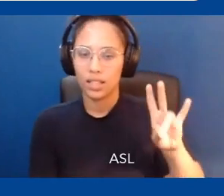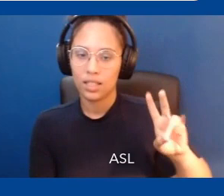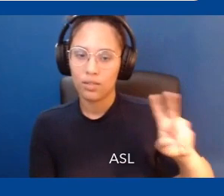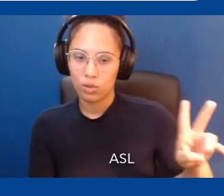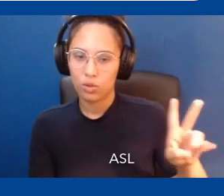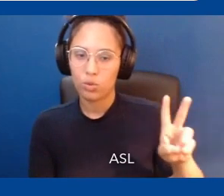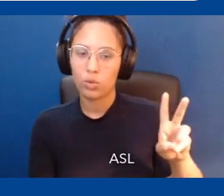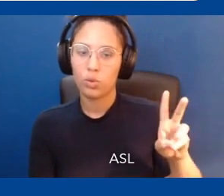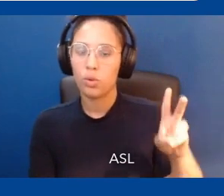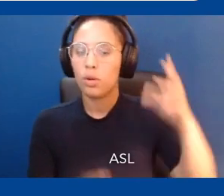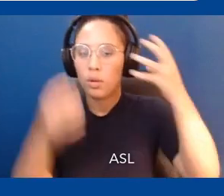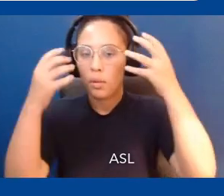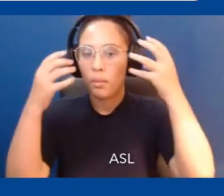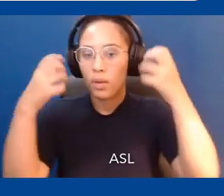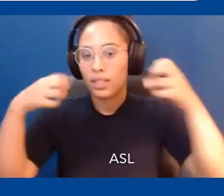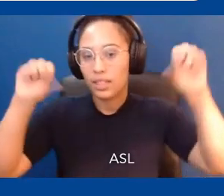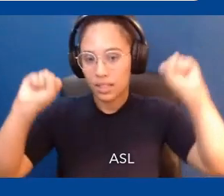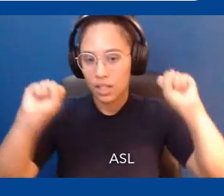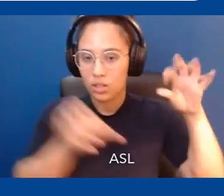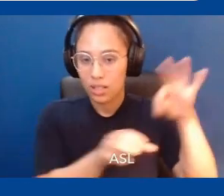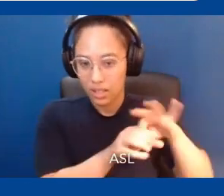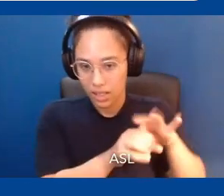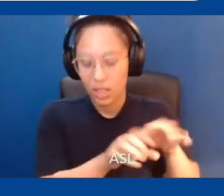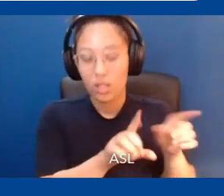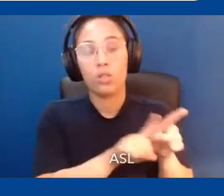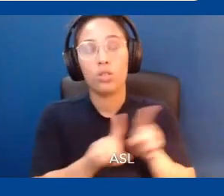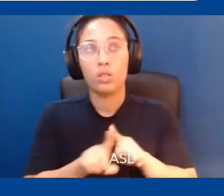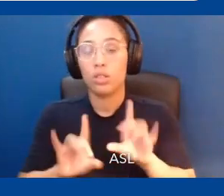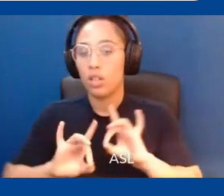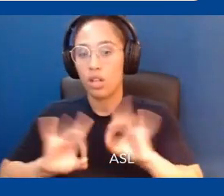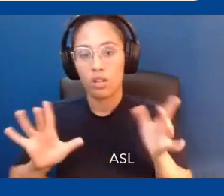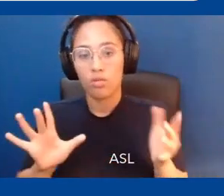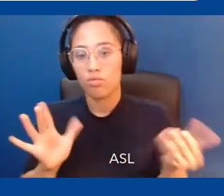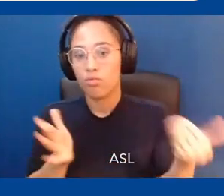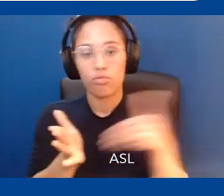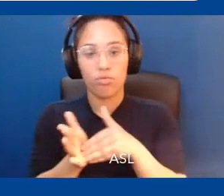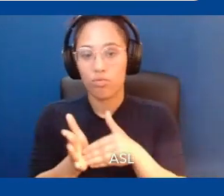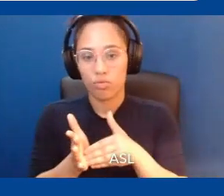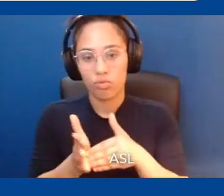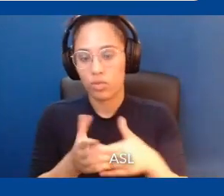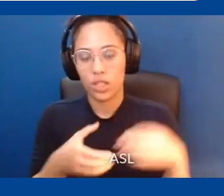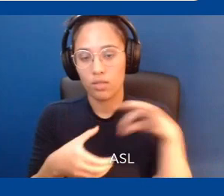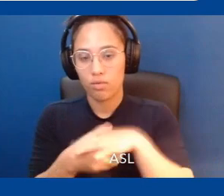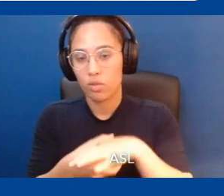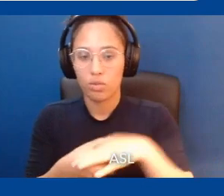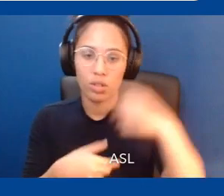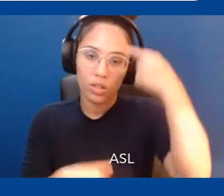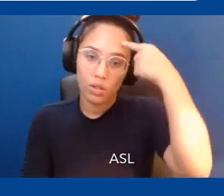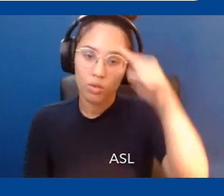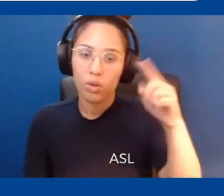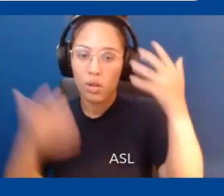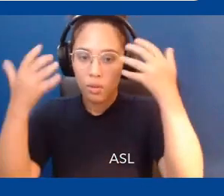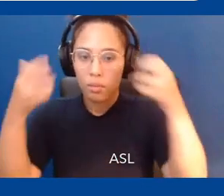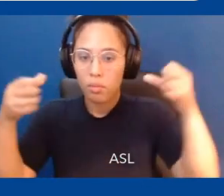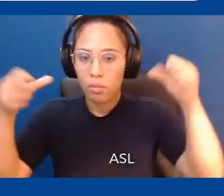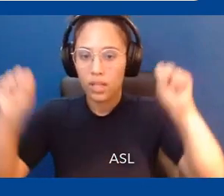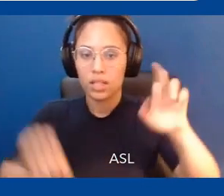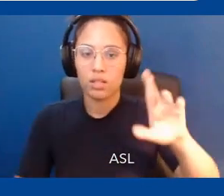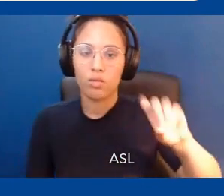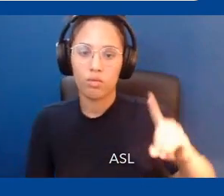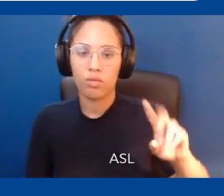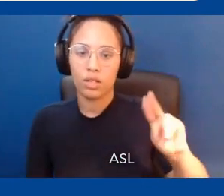nightmarish 1973 re-inauguration of President Richard Nixon, which is a sound, and that